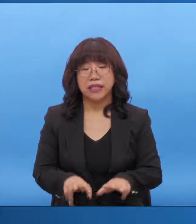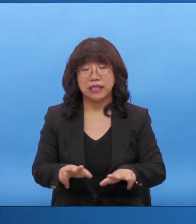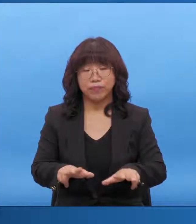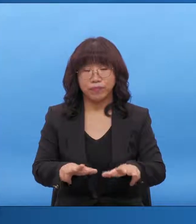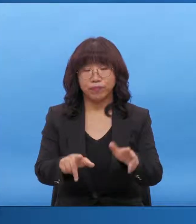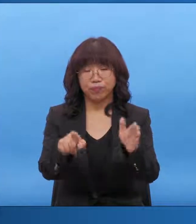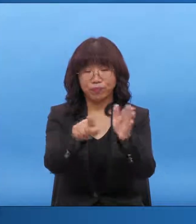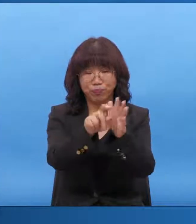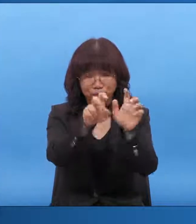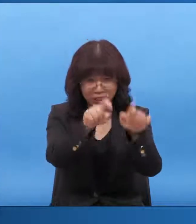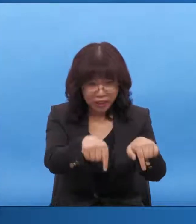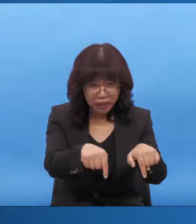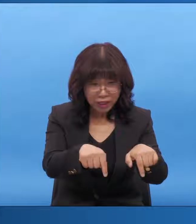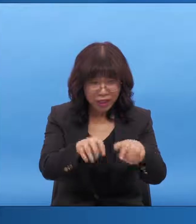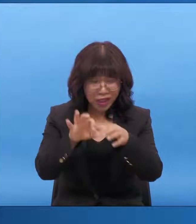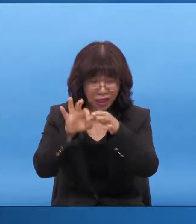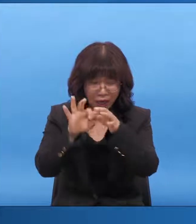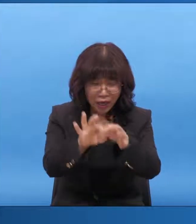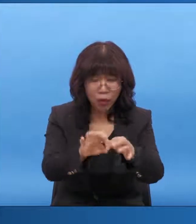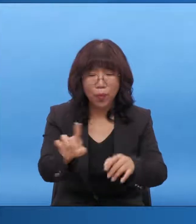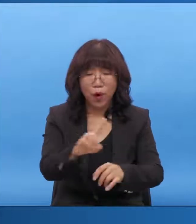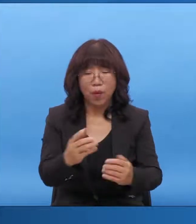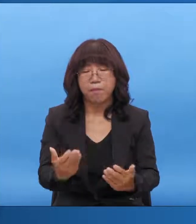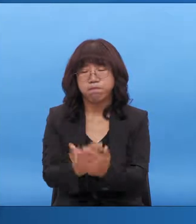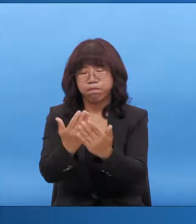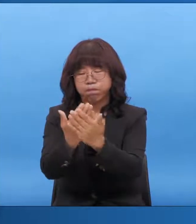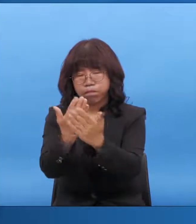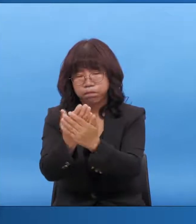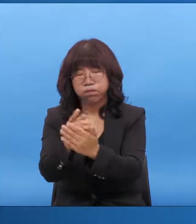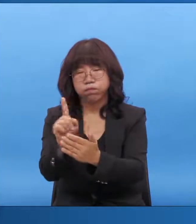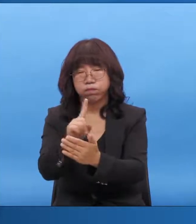And of course, unbelievers, that's what they do inside of these ages.